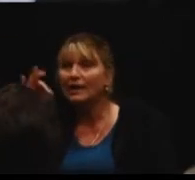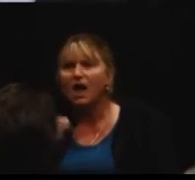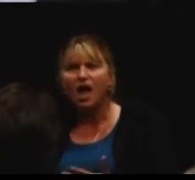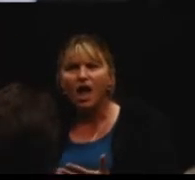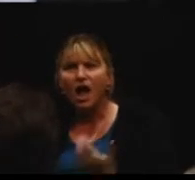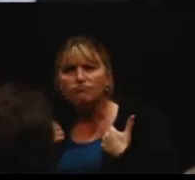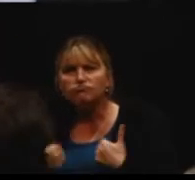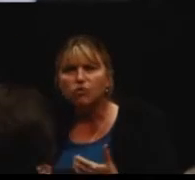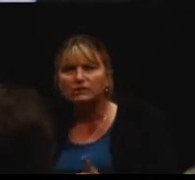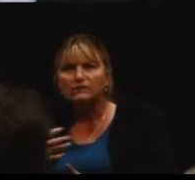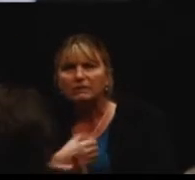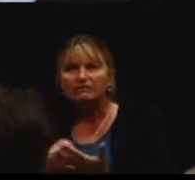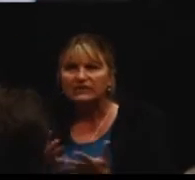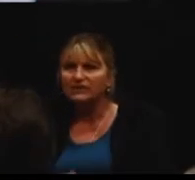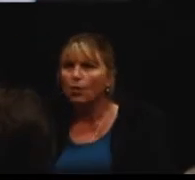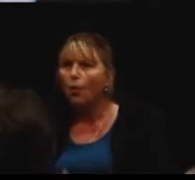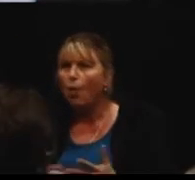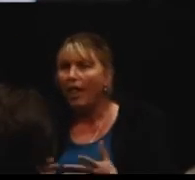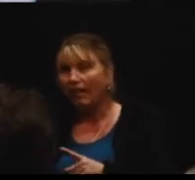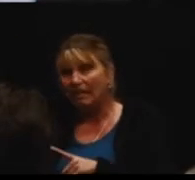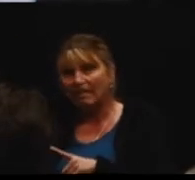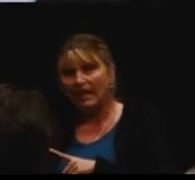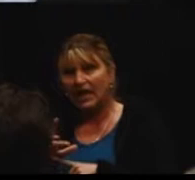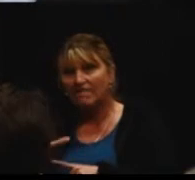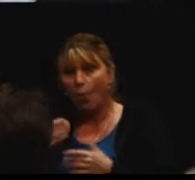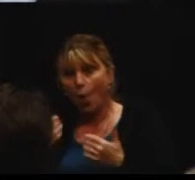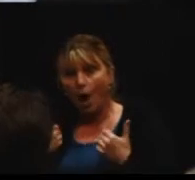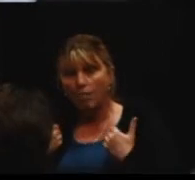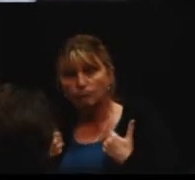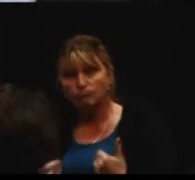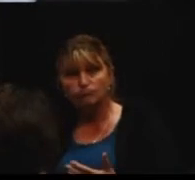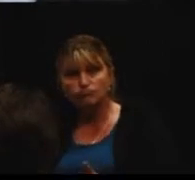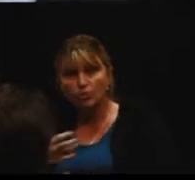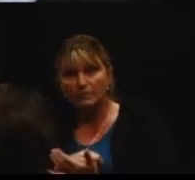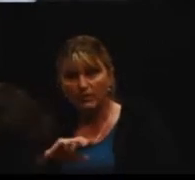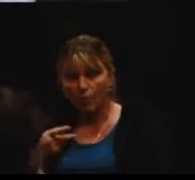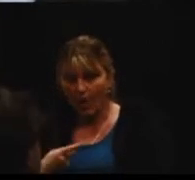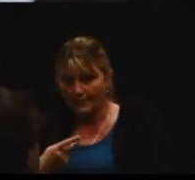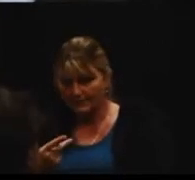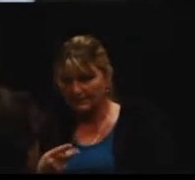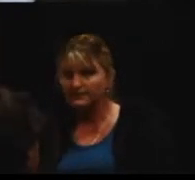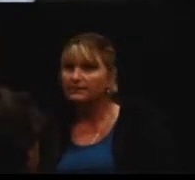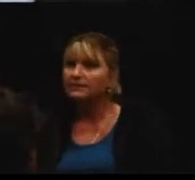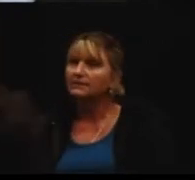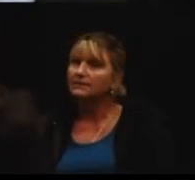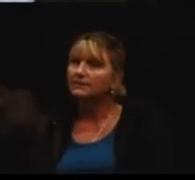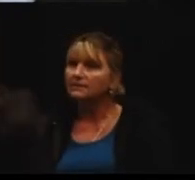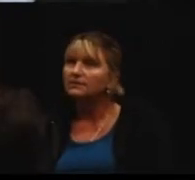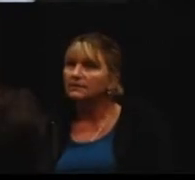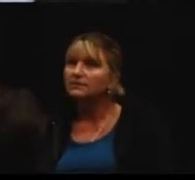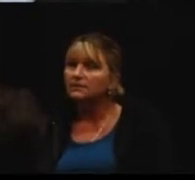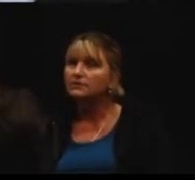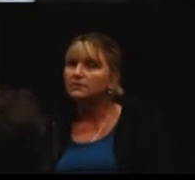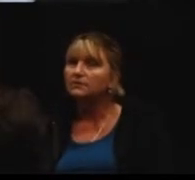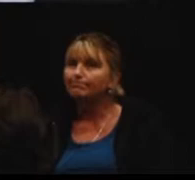Prosperity, well, I think the key thing for prosperity for us is that we need to be